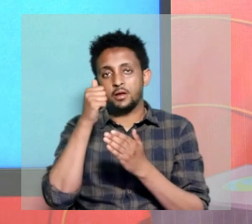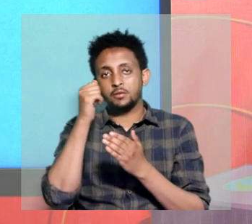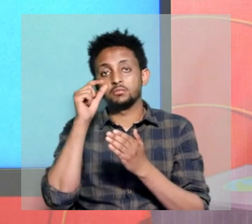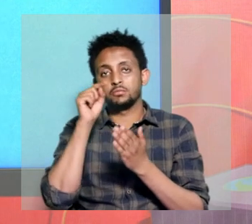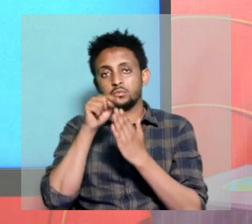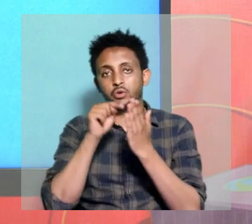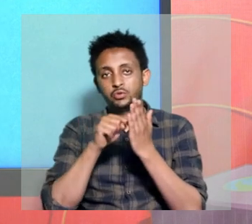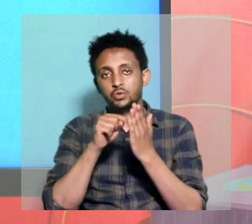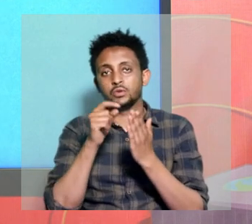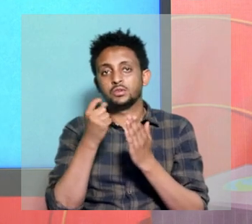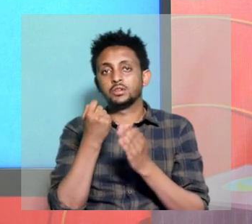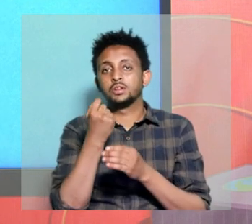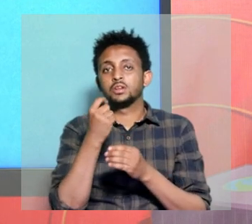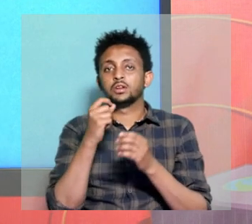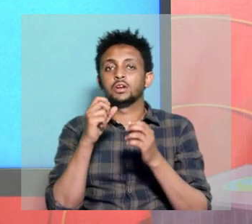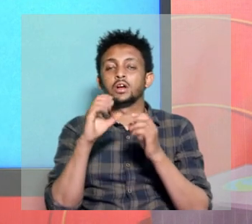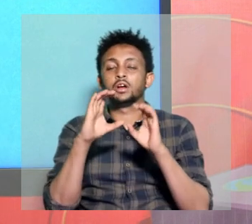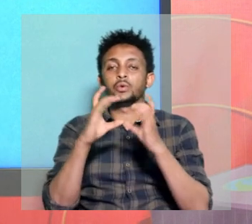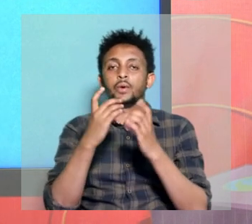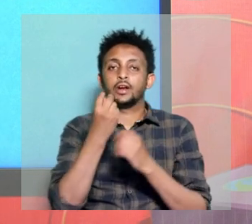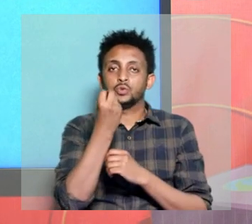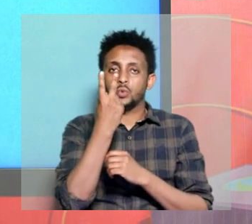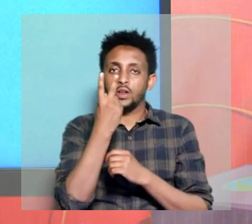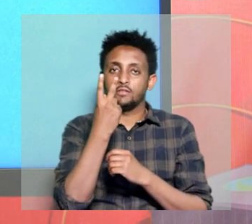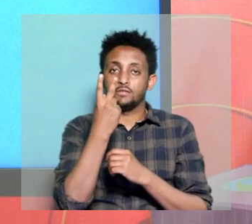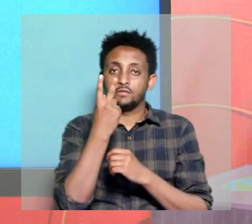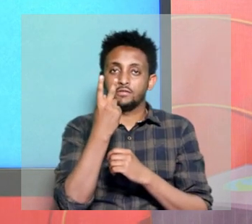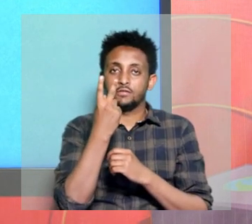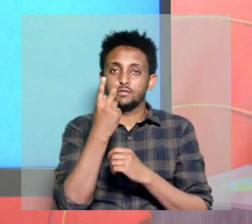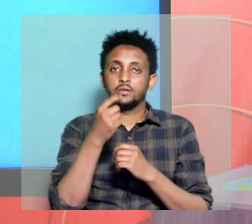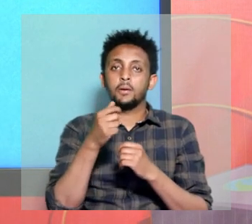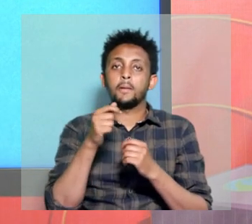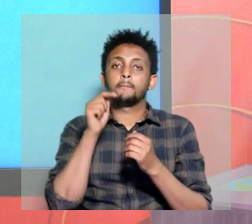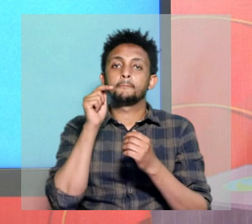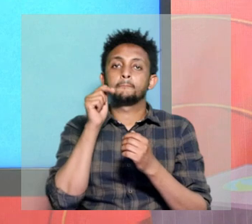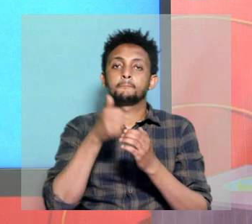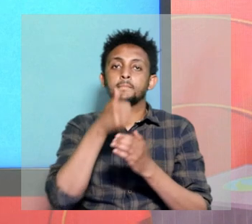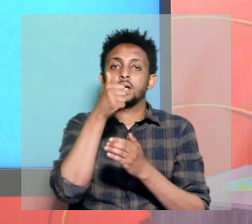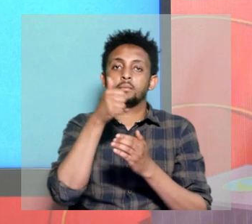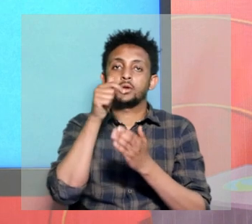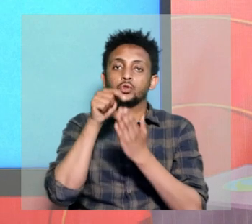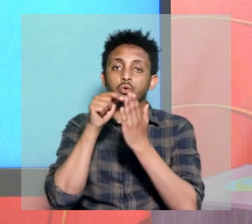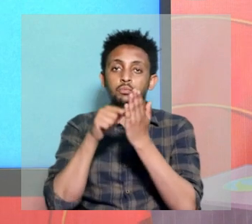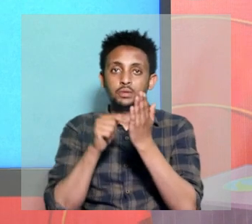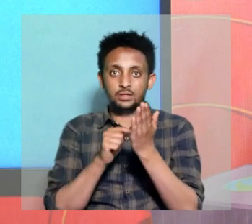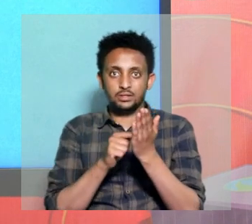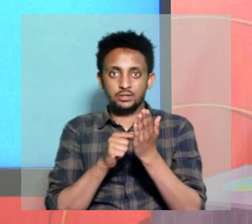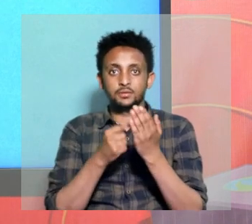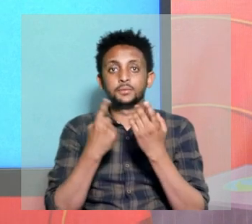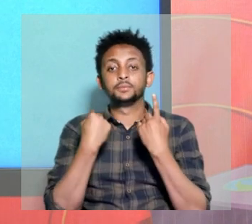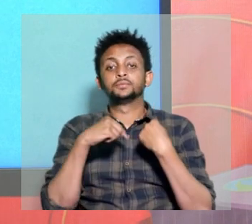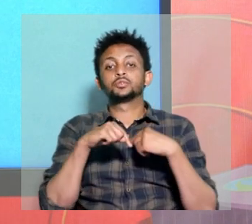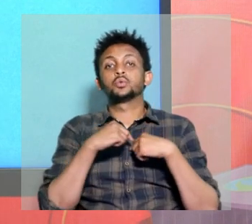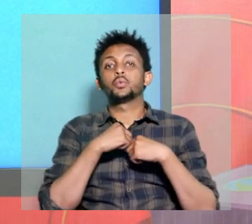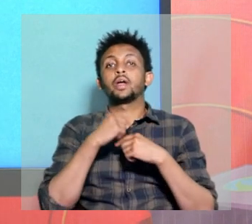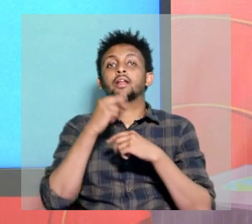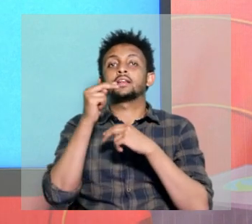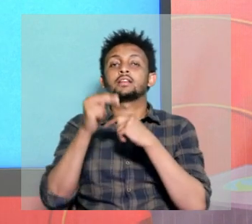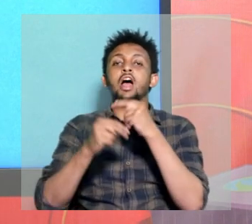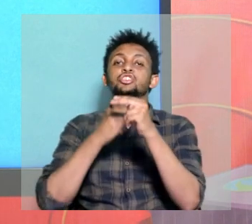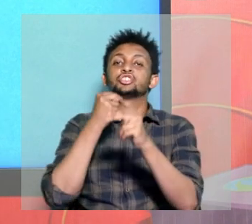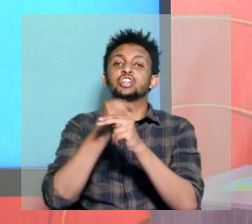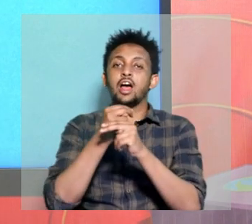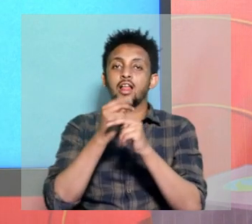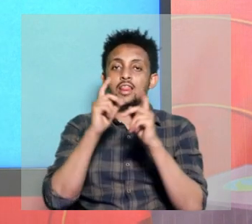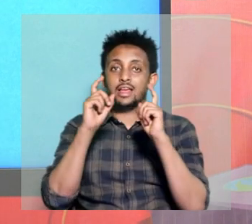concepts. In grade 12, we have main four topics that are going to appear in your national exam